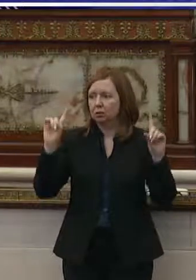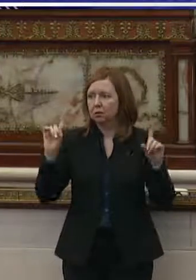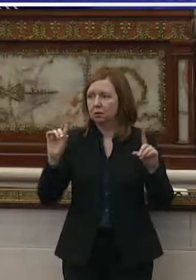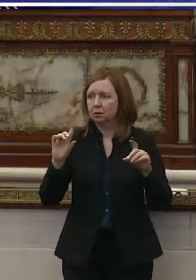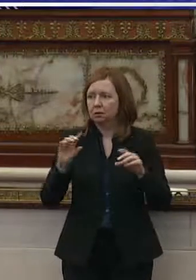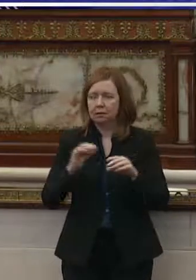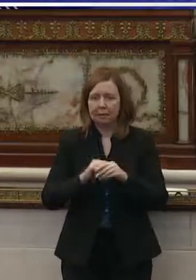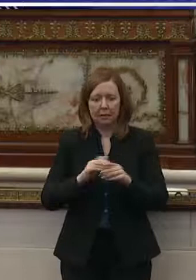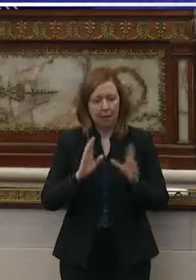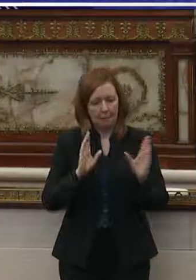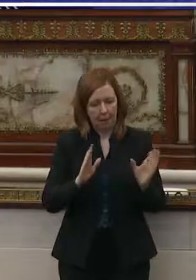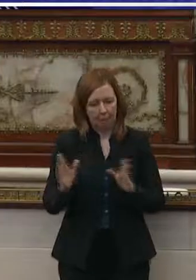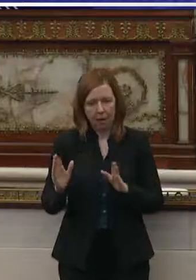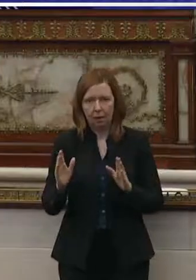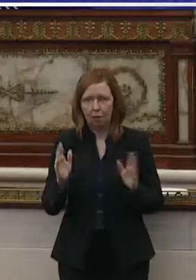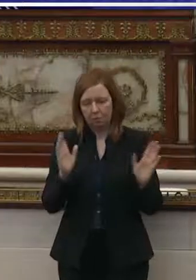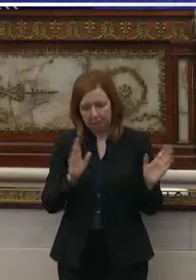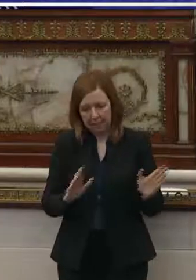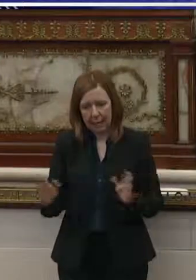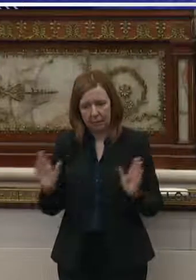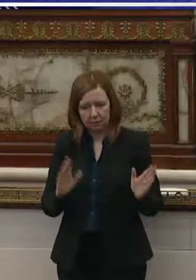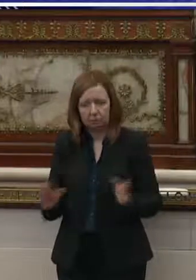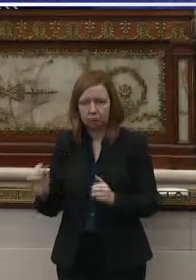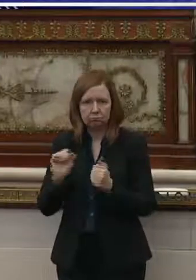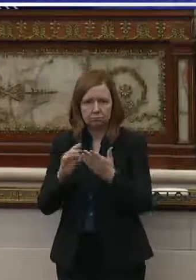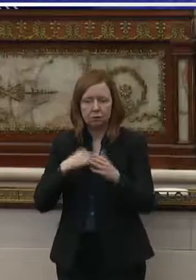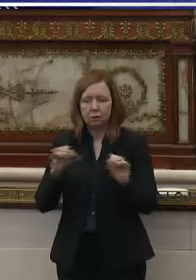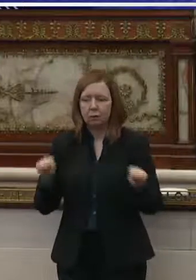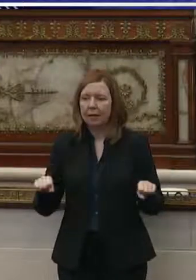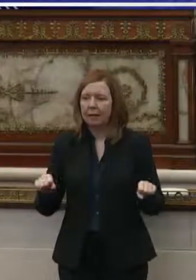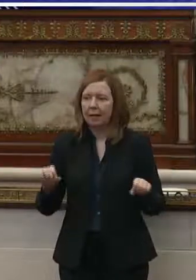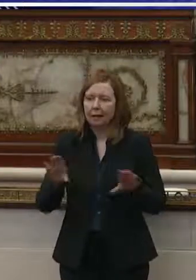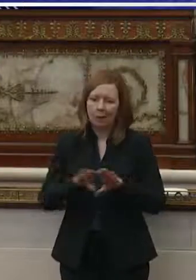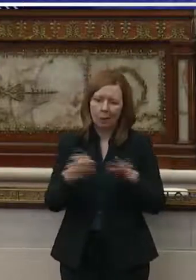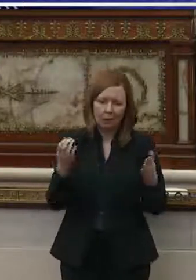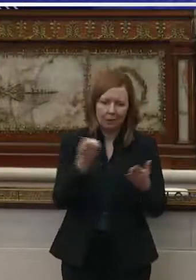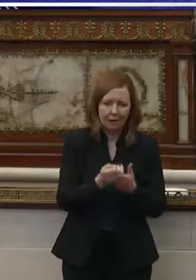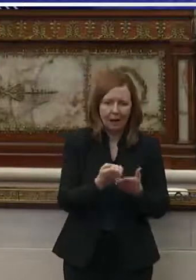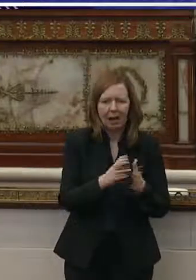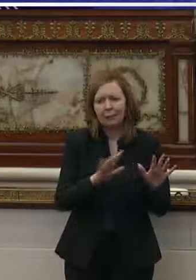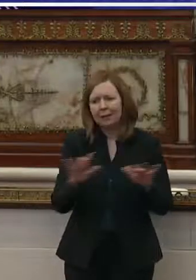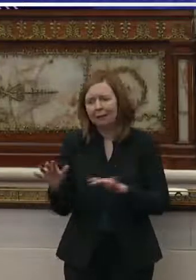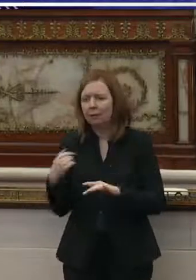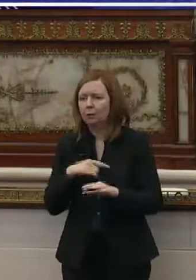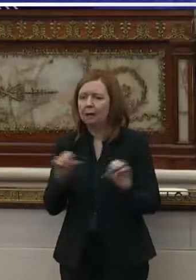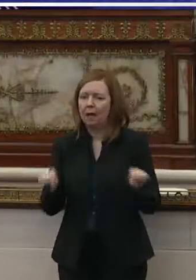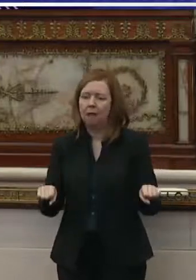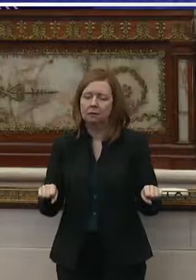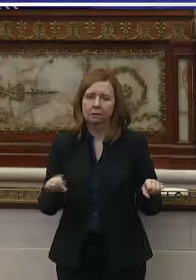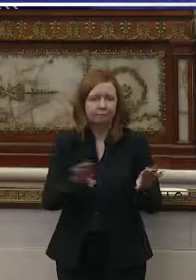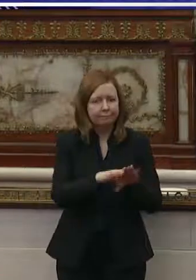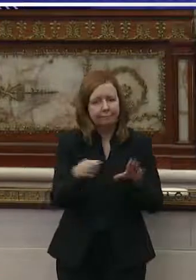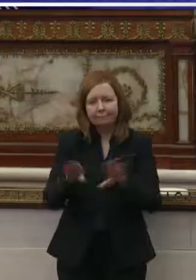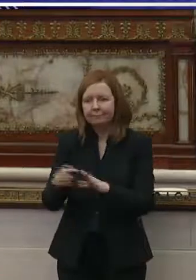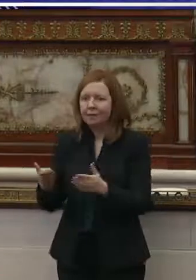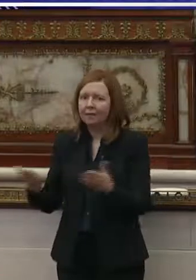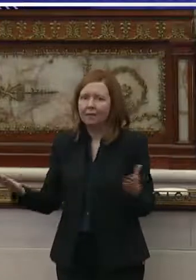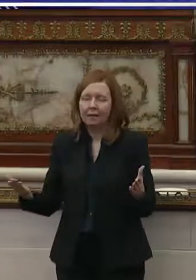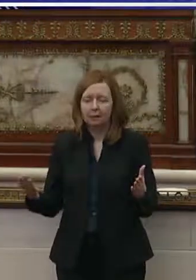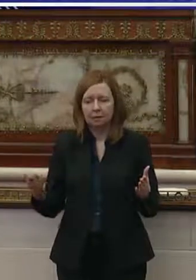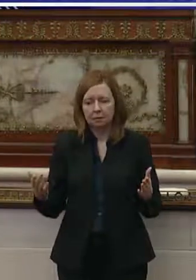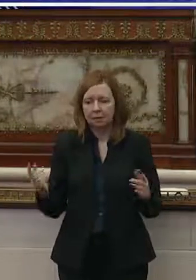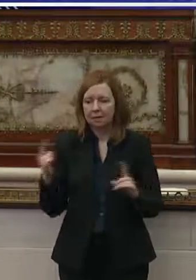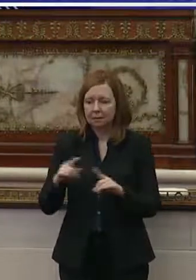a methodical and planned out way, so we can reopen our economy and we can, until we get used to